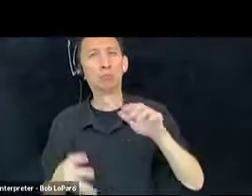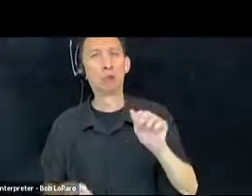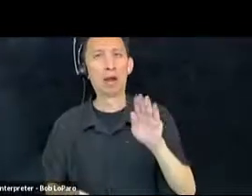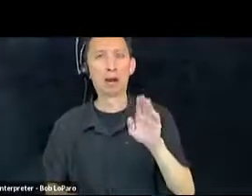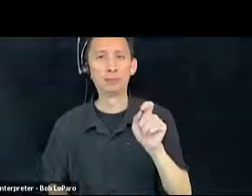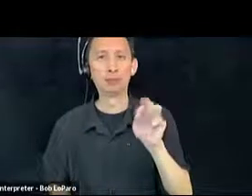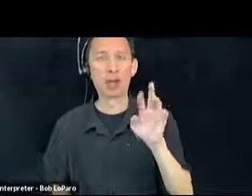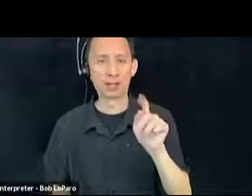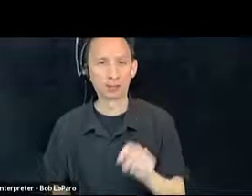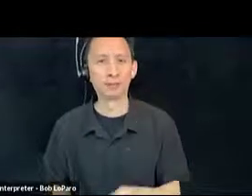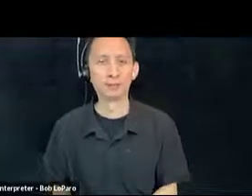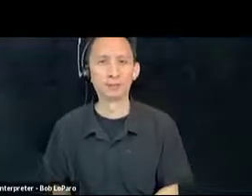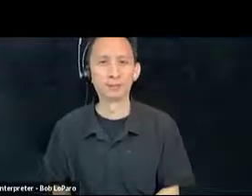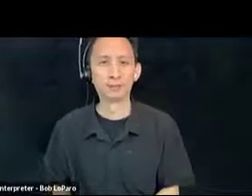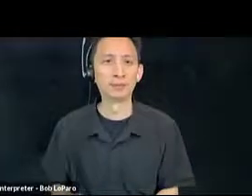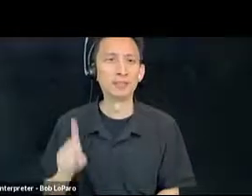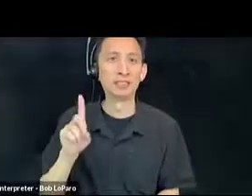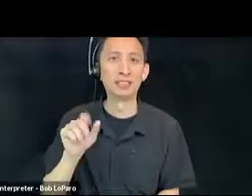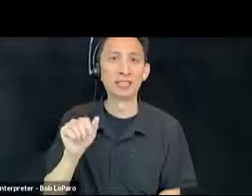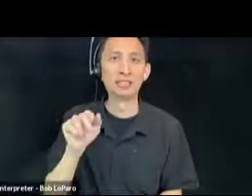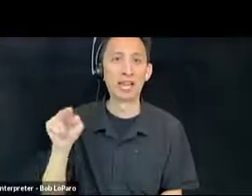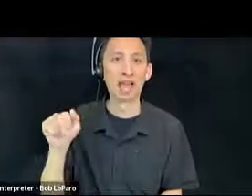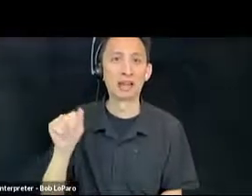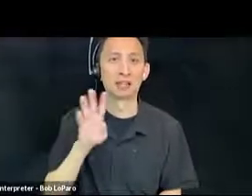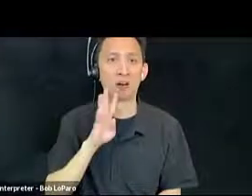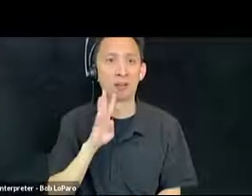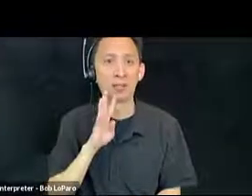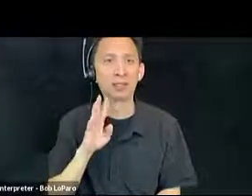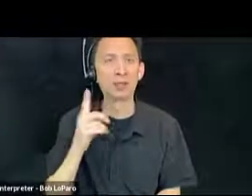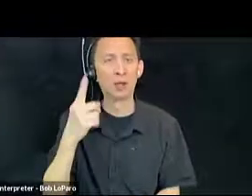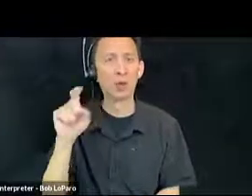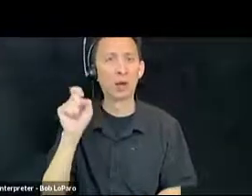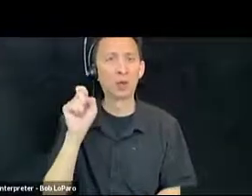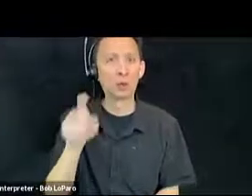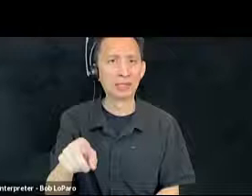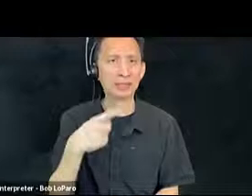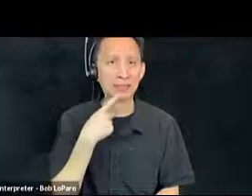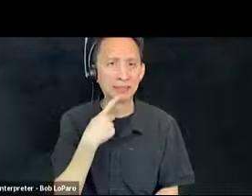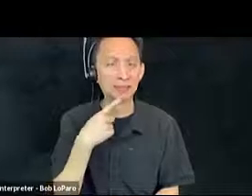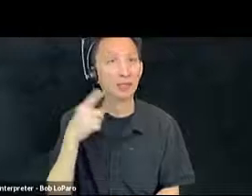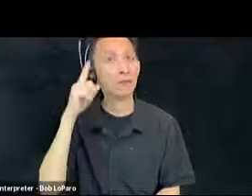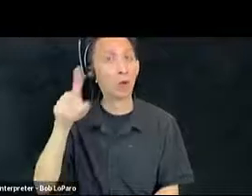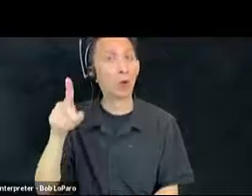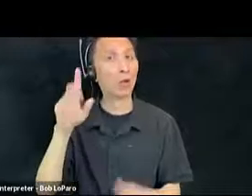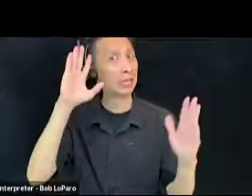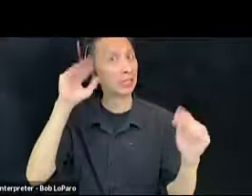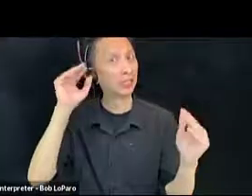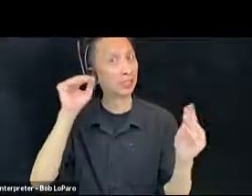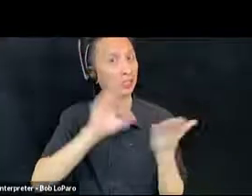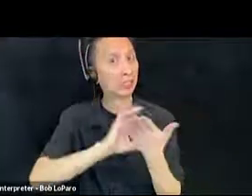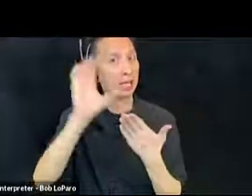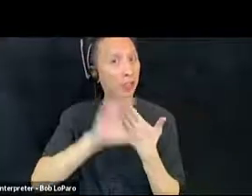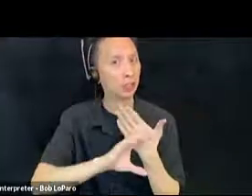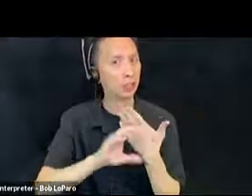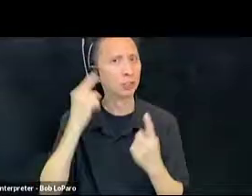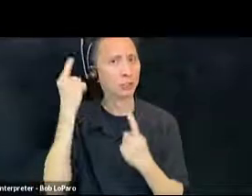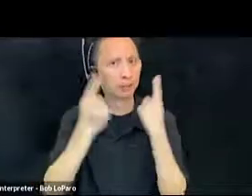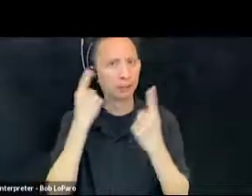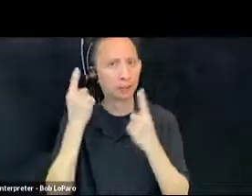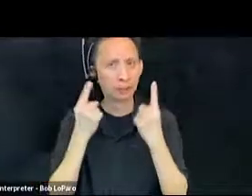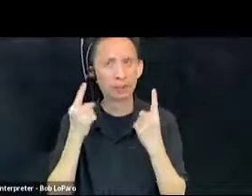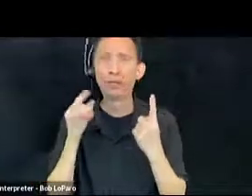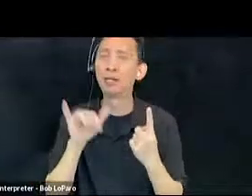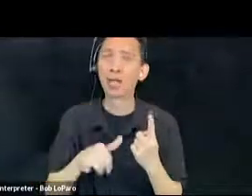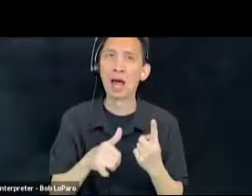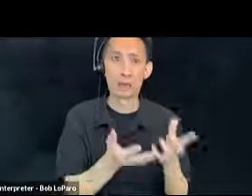Krista, this is Dana. There's a question in the chat box that says, with the anticipation calendar, is the item in the bowl the